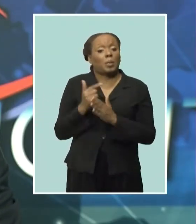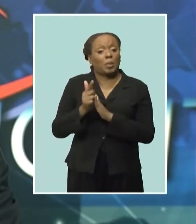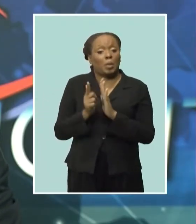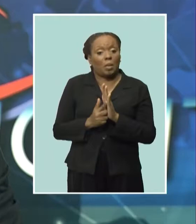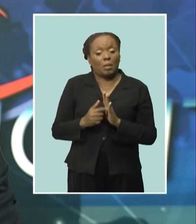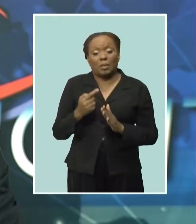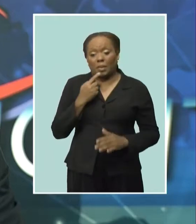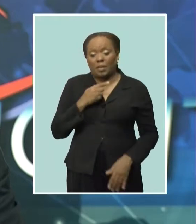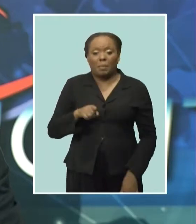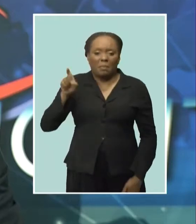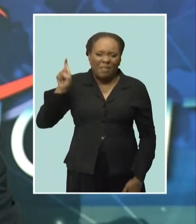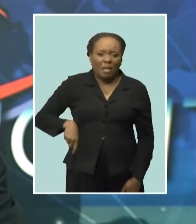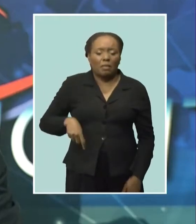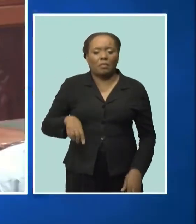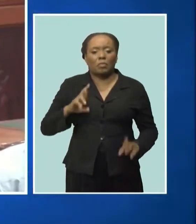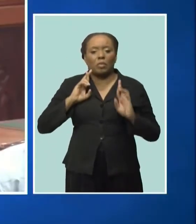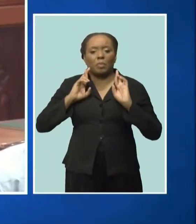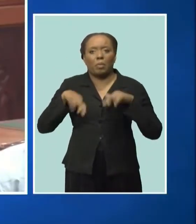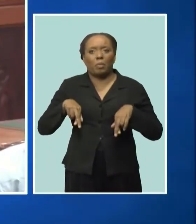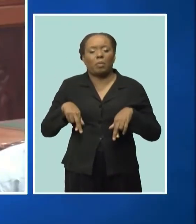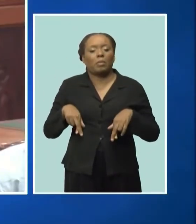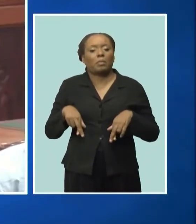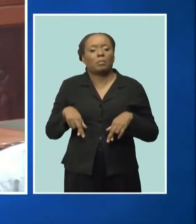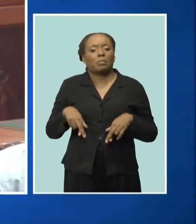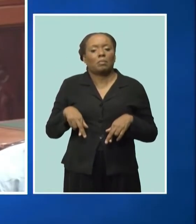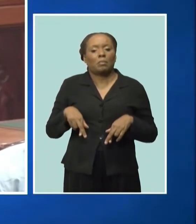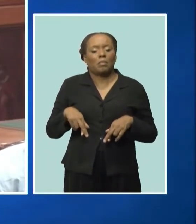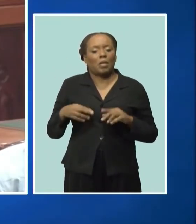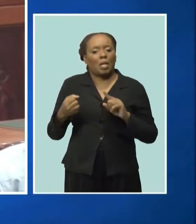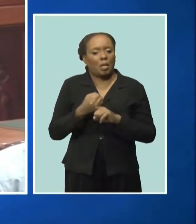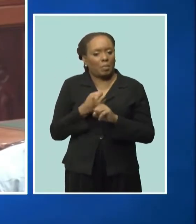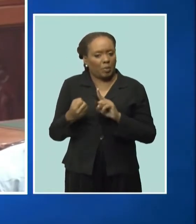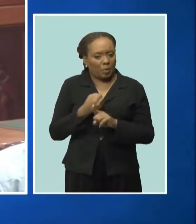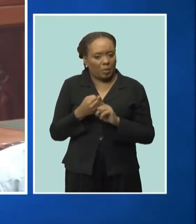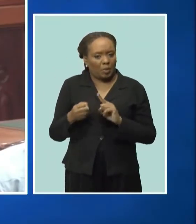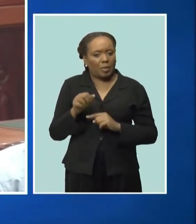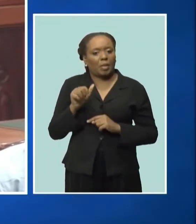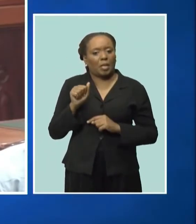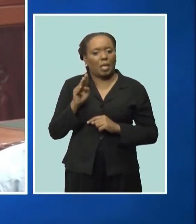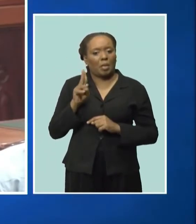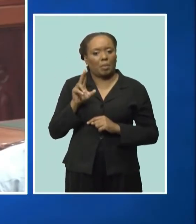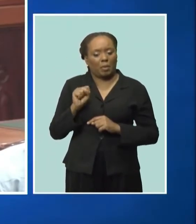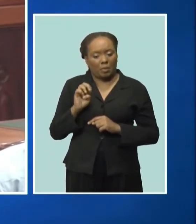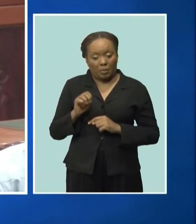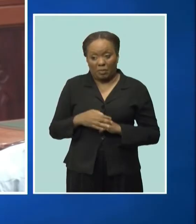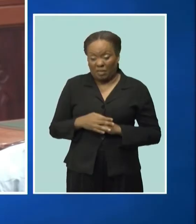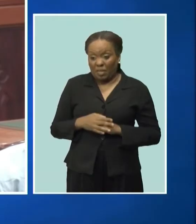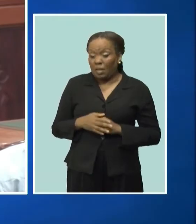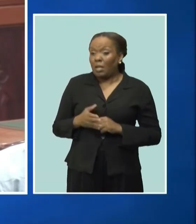abuse. They also, sir, can make a report anonymously.